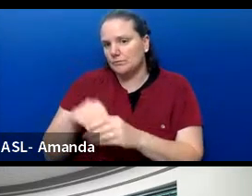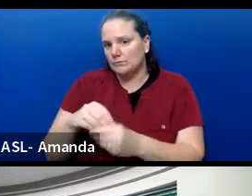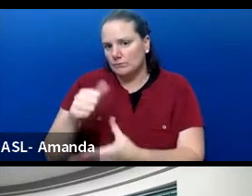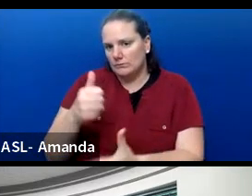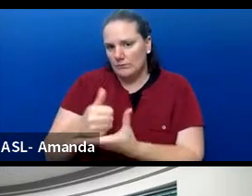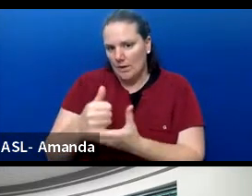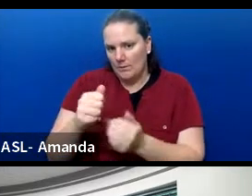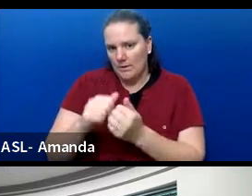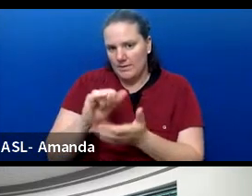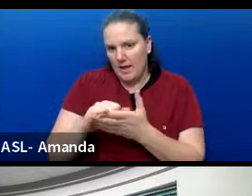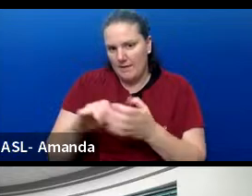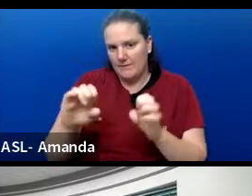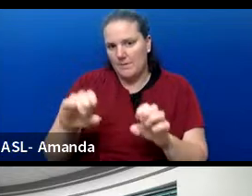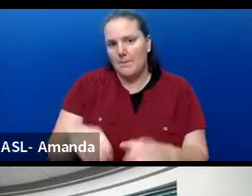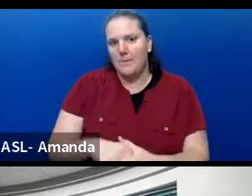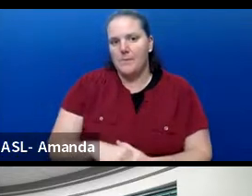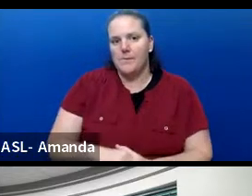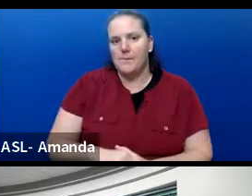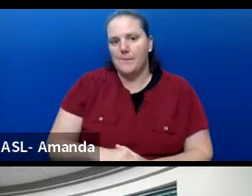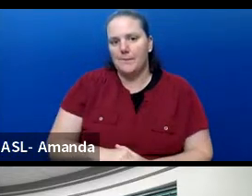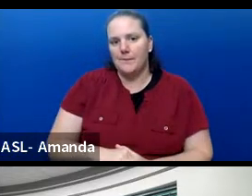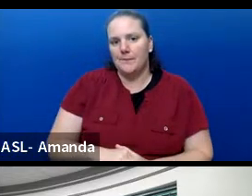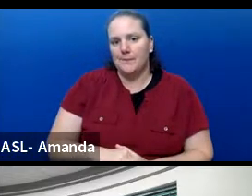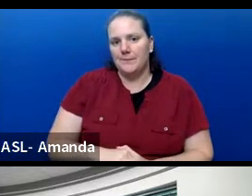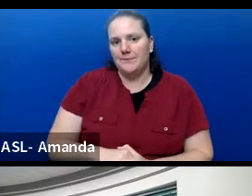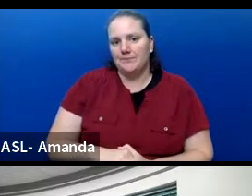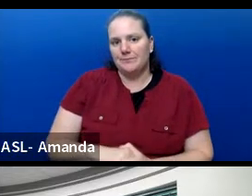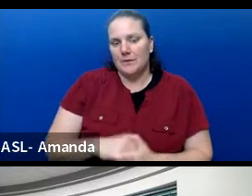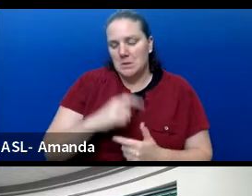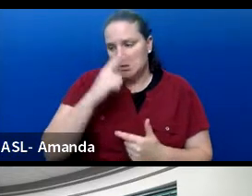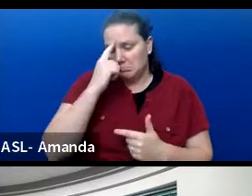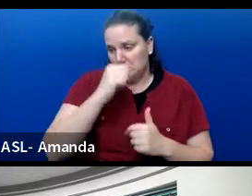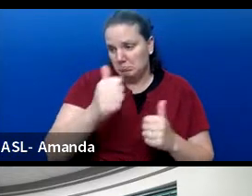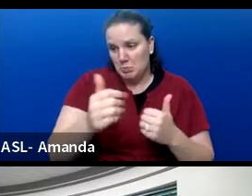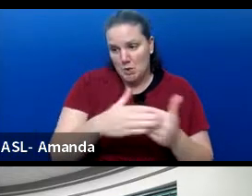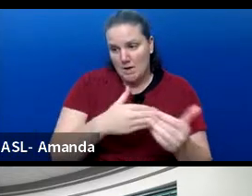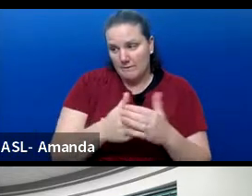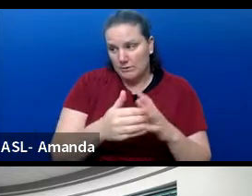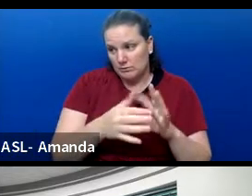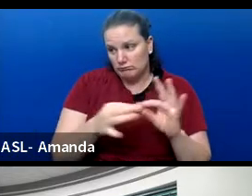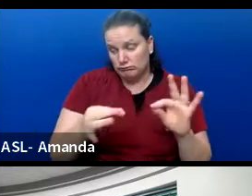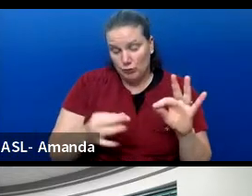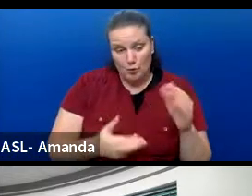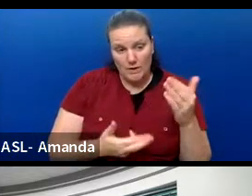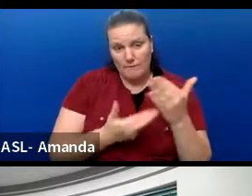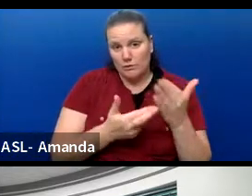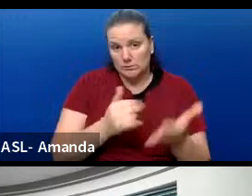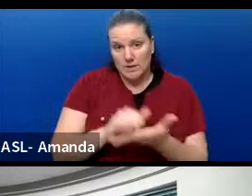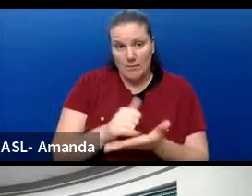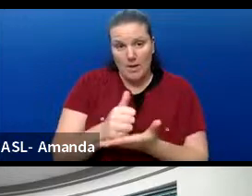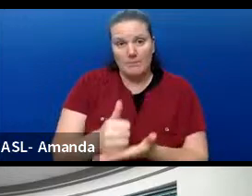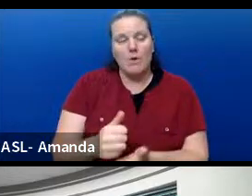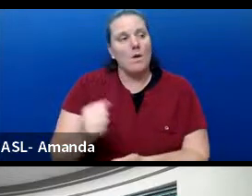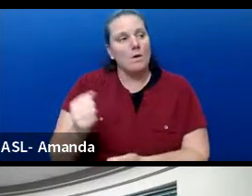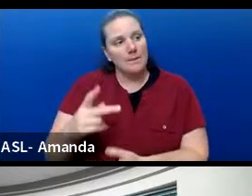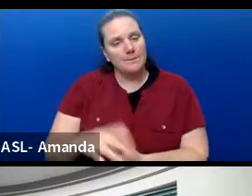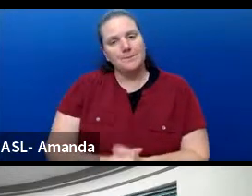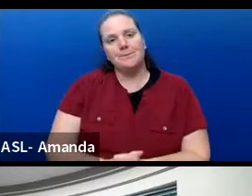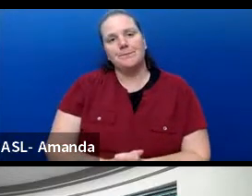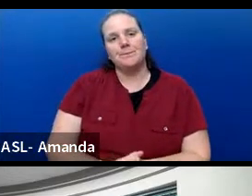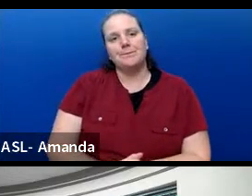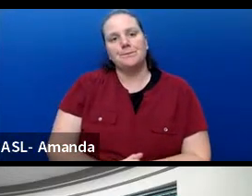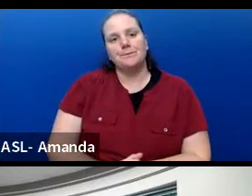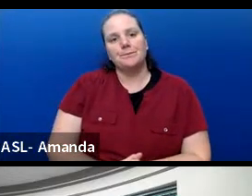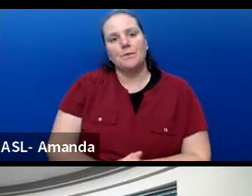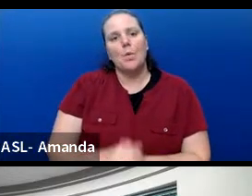effort? I think whatever your statement or reinforcement of that, I think is helpful. Okay. And if I